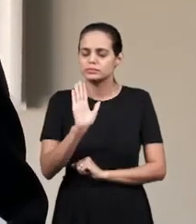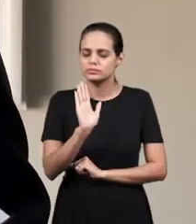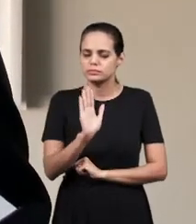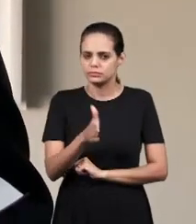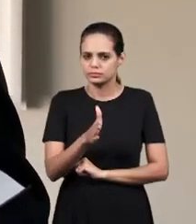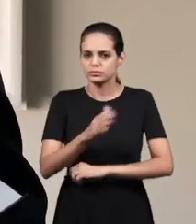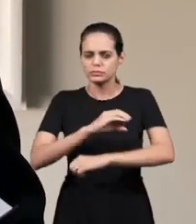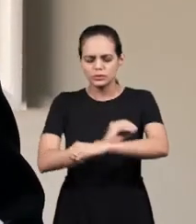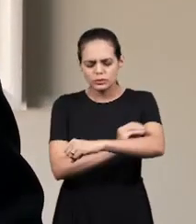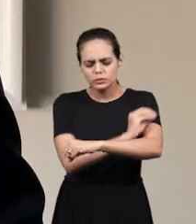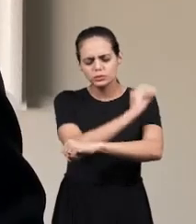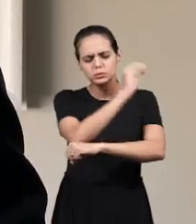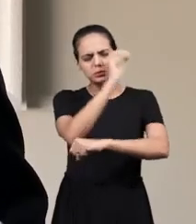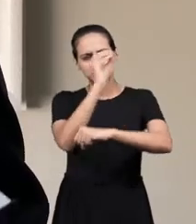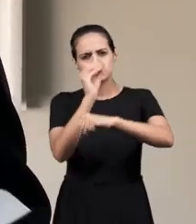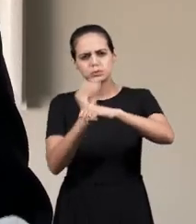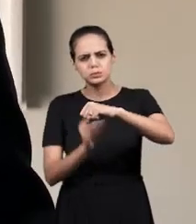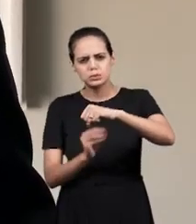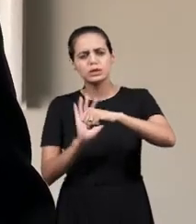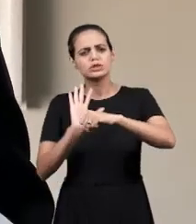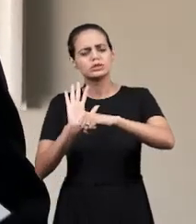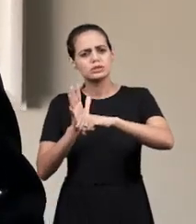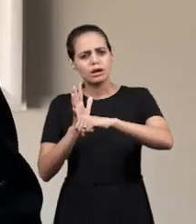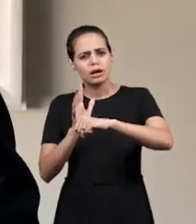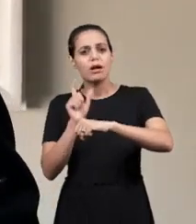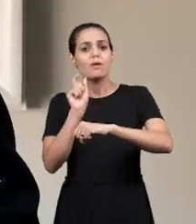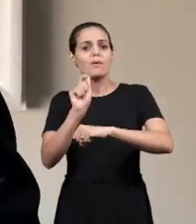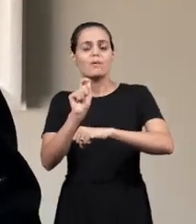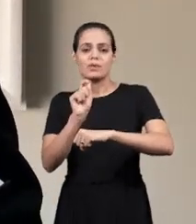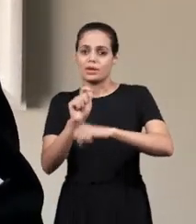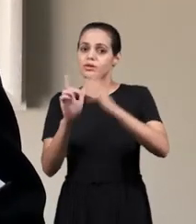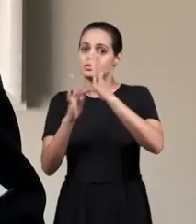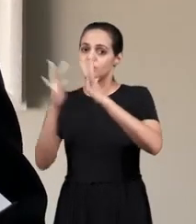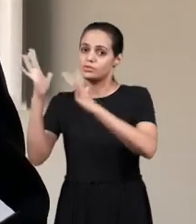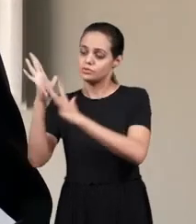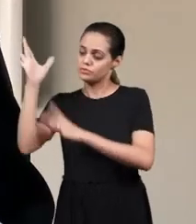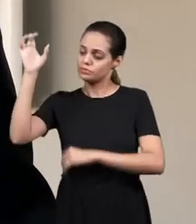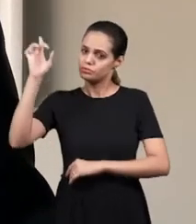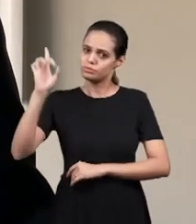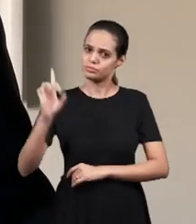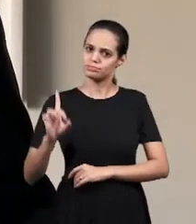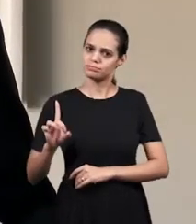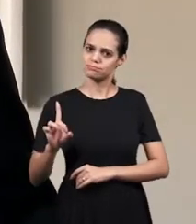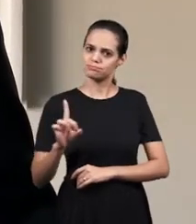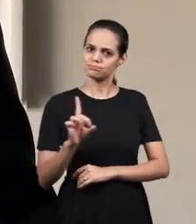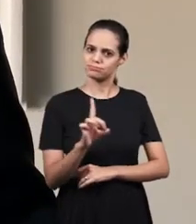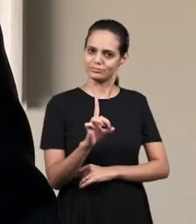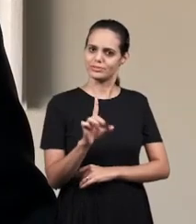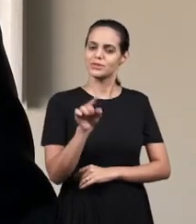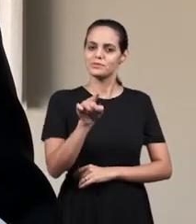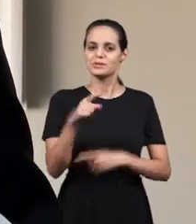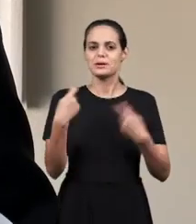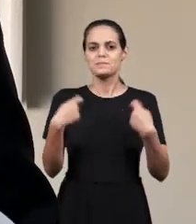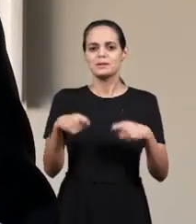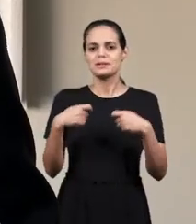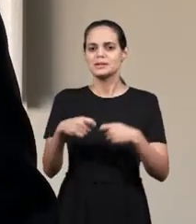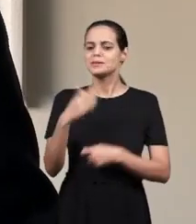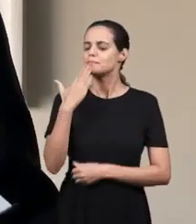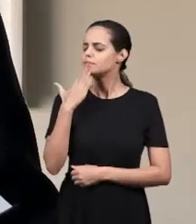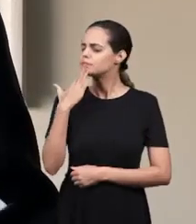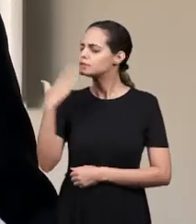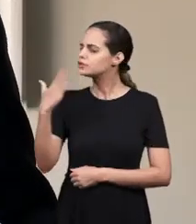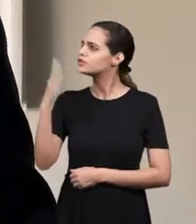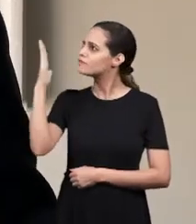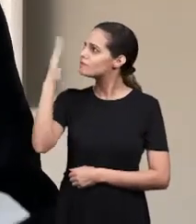evening. The day is far spent. Lord Jesus is passing through your life, and you need to constrain him to stay with you, to abide with you, to enter your